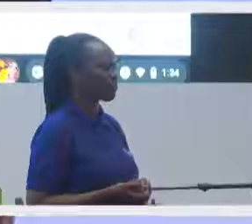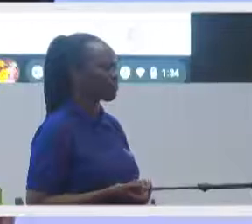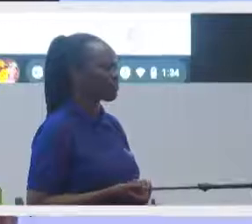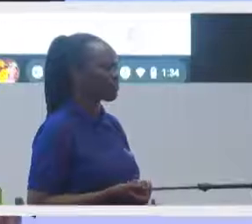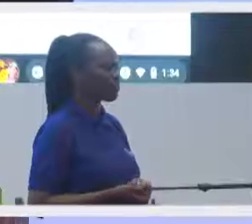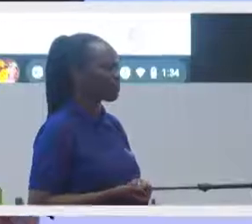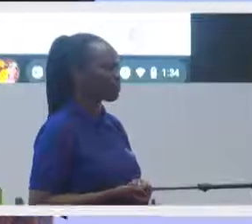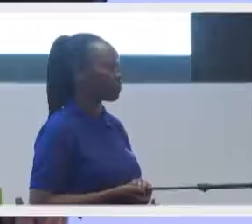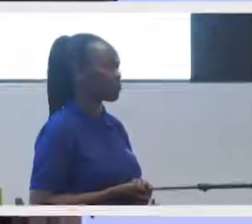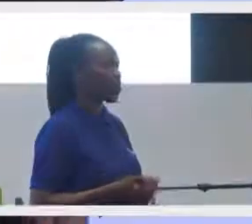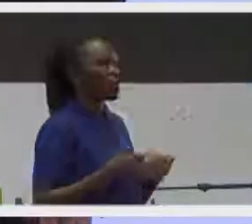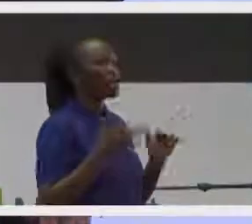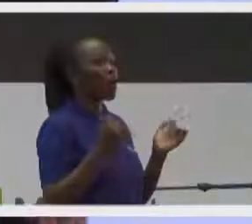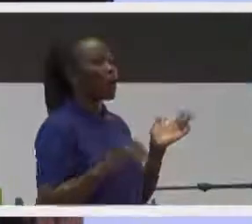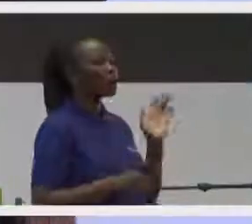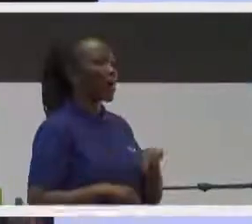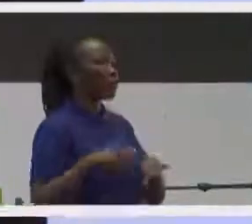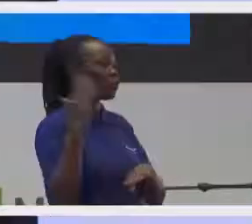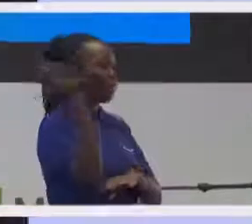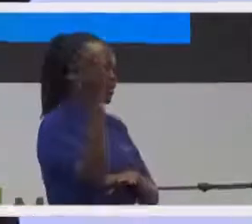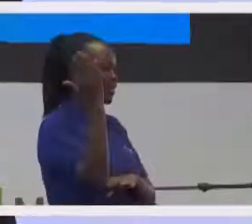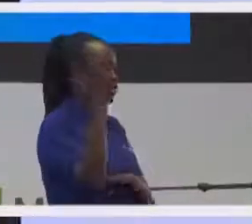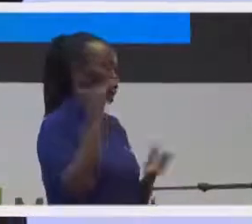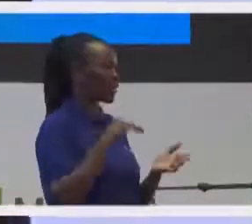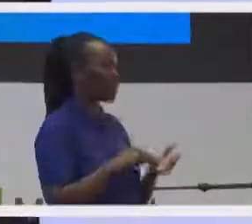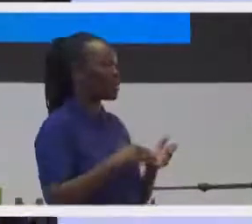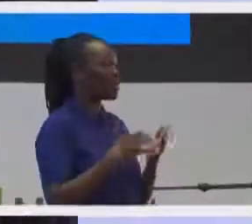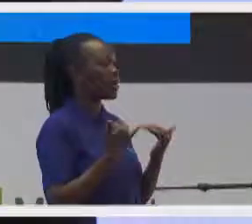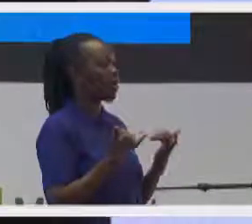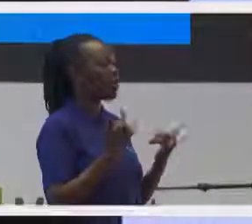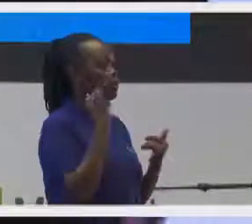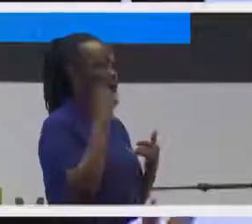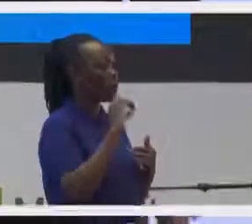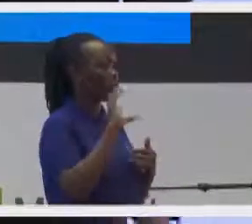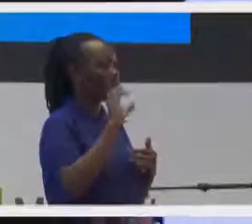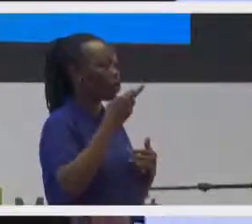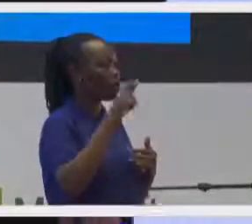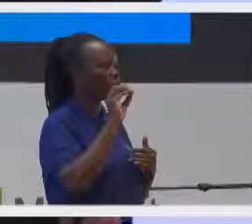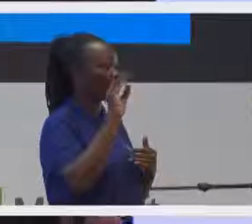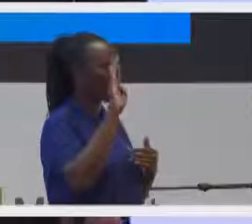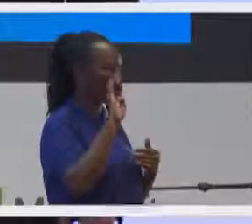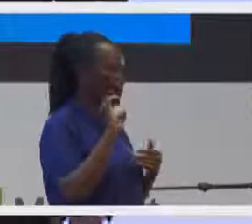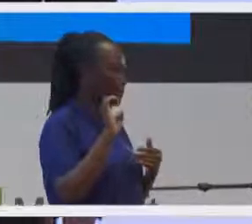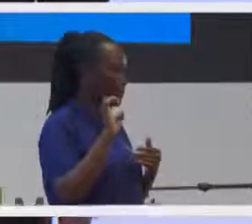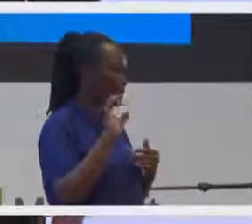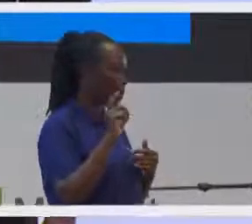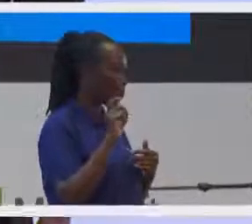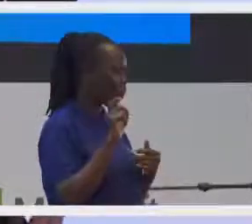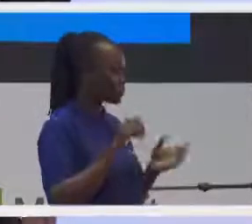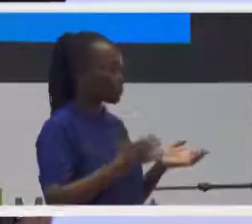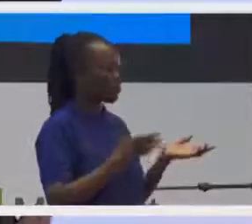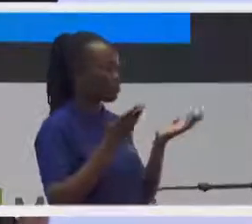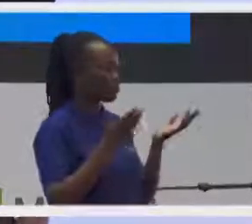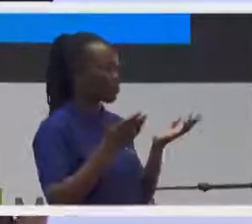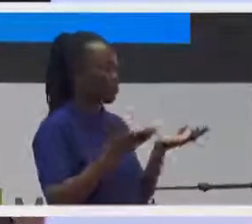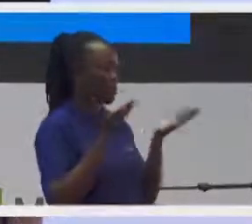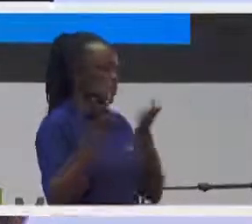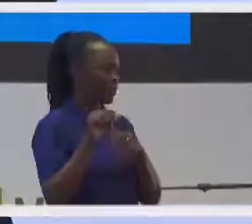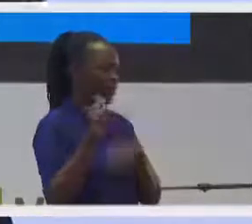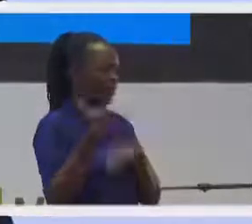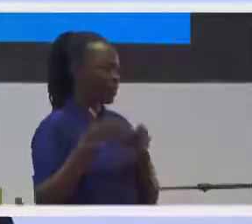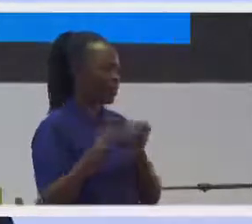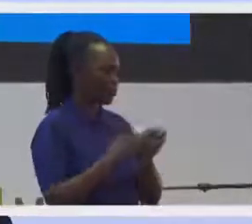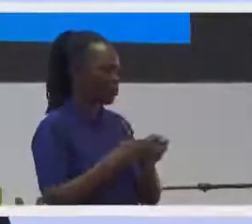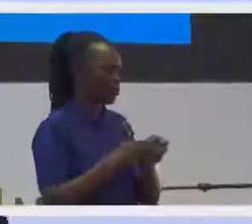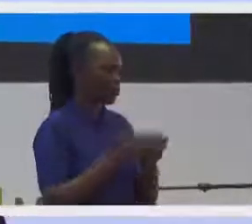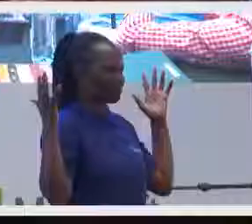Starting the presentation again, that's it for Chrome OS. Chromebooks. We're going to pass it off to Henri now to talk about Android services